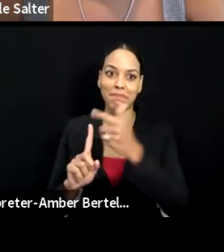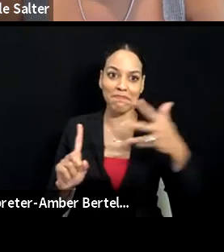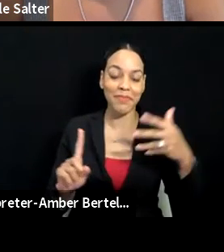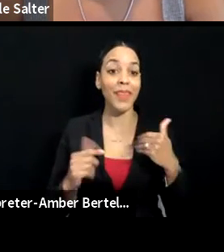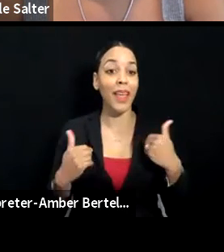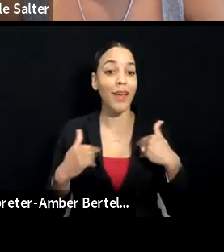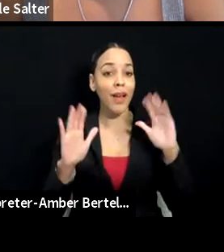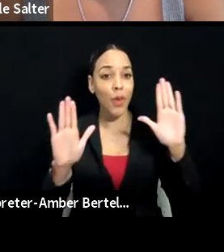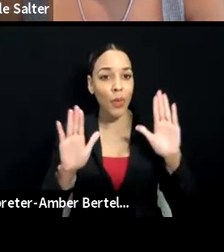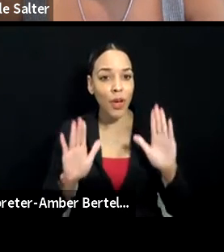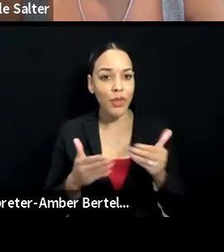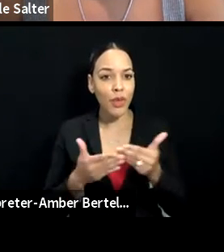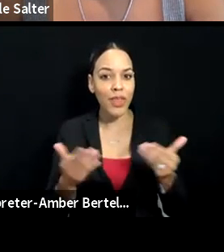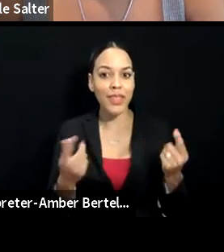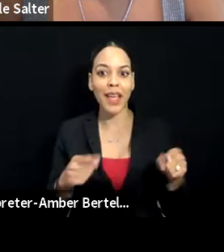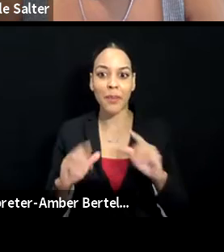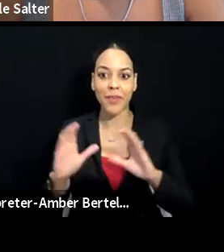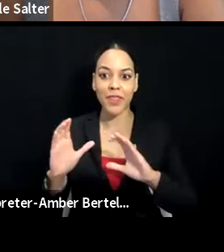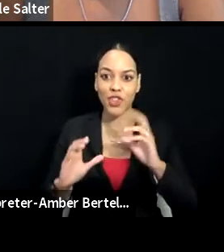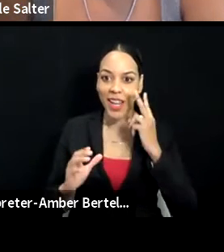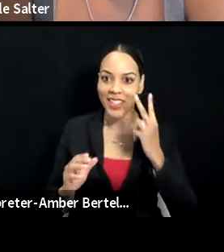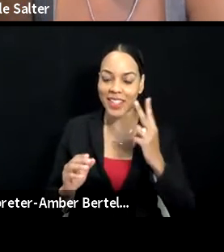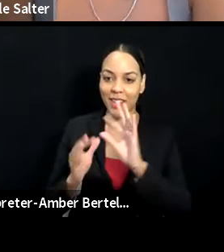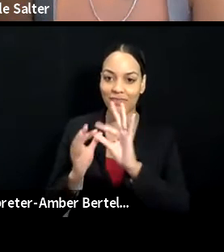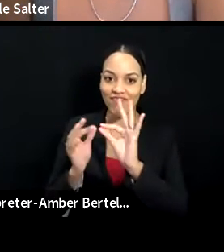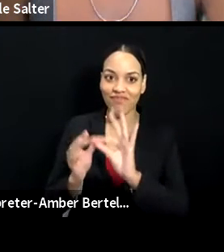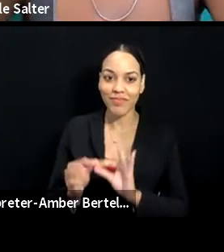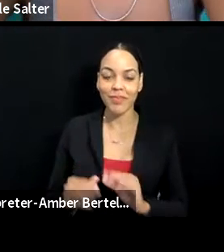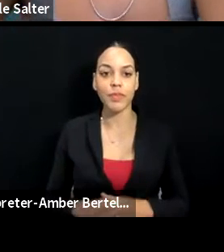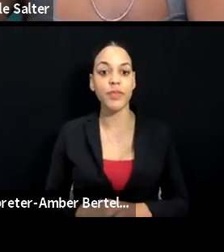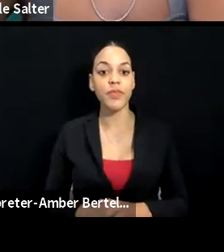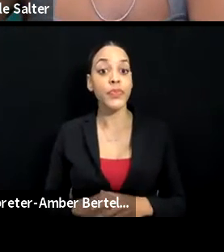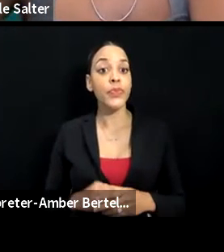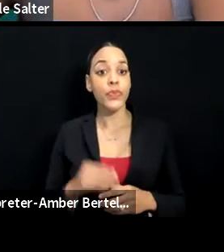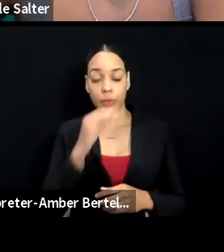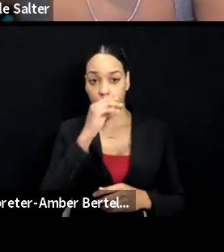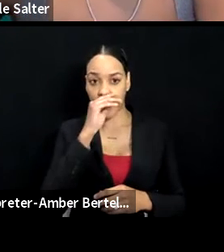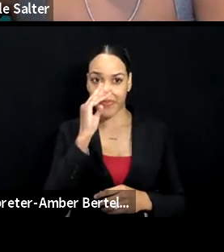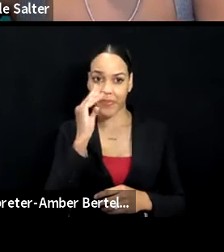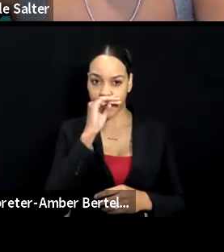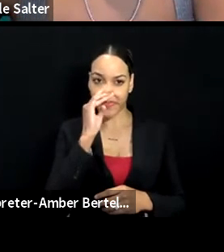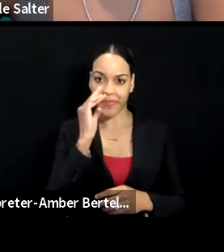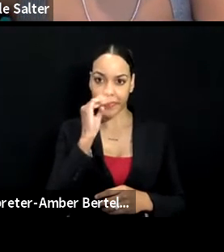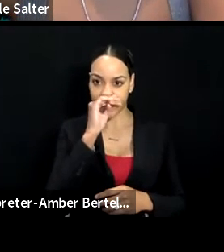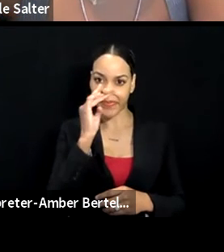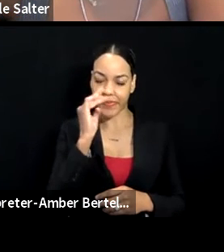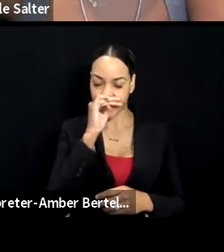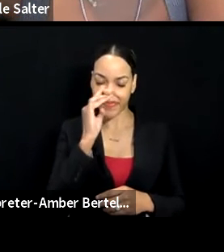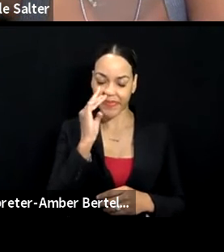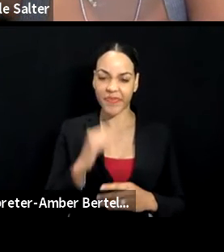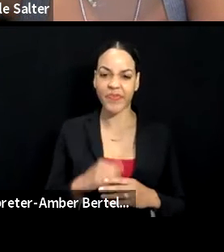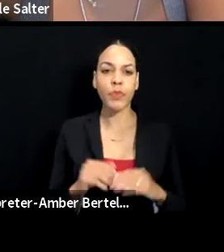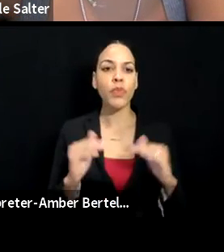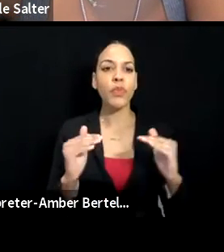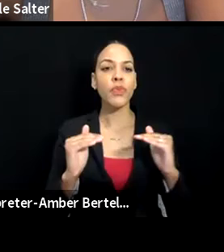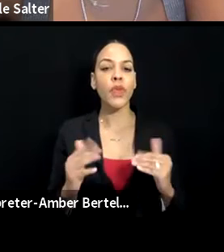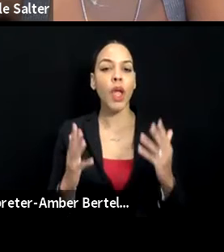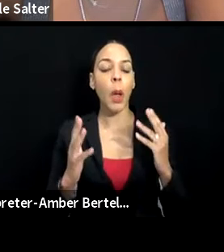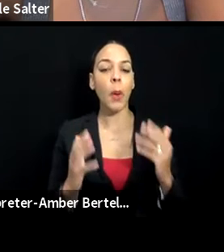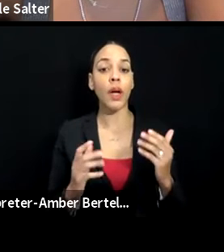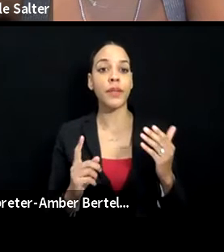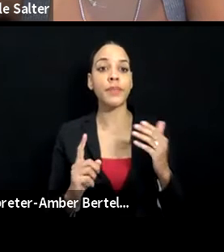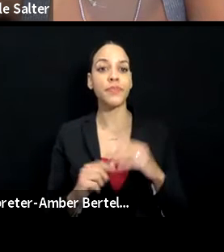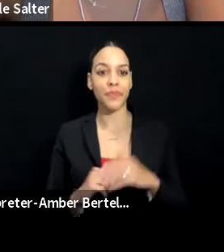wonderful stuff happening in the chat. I also now want to turn it to TCG's board